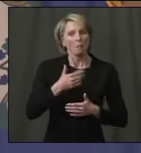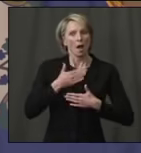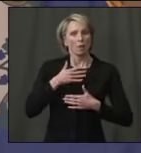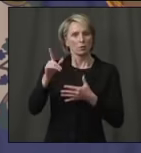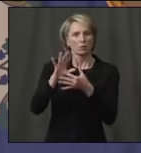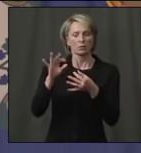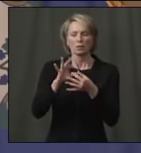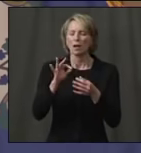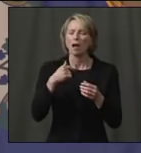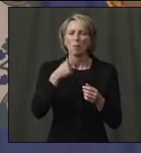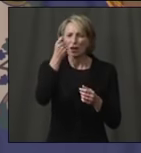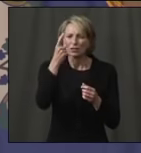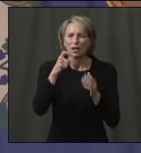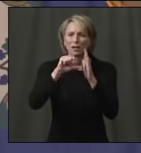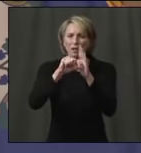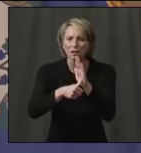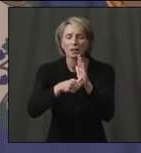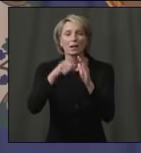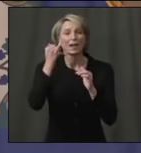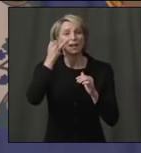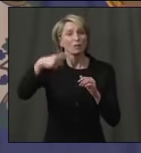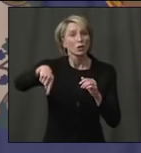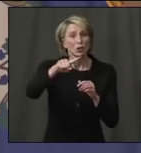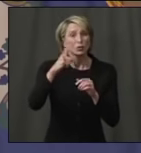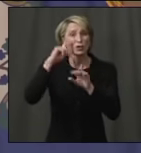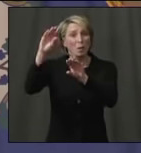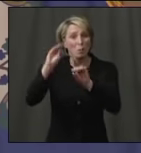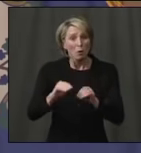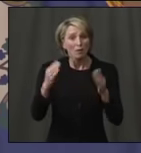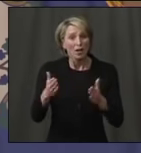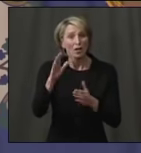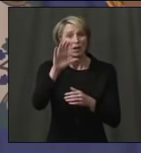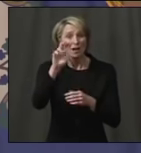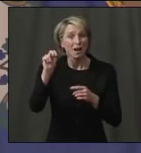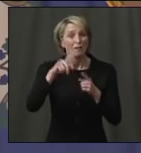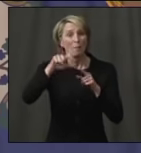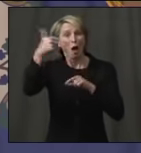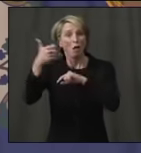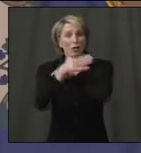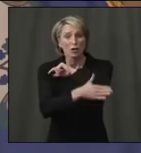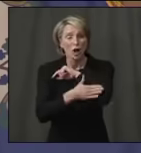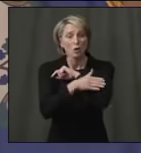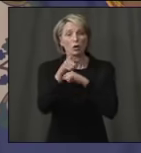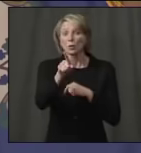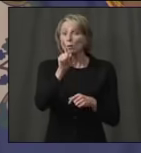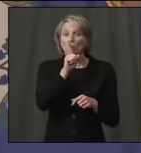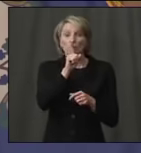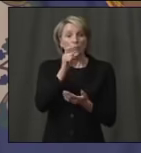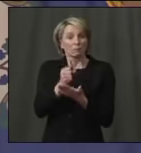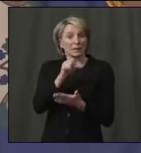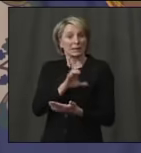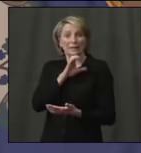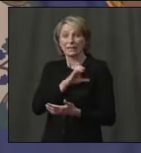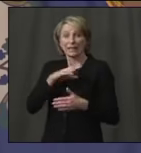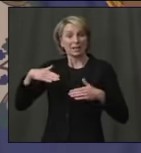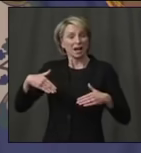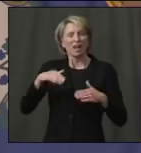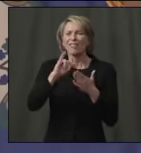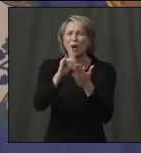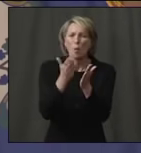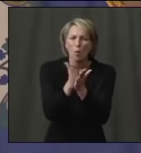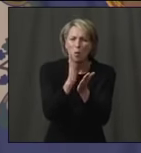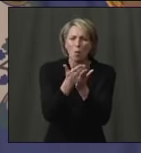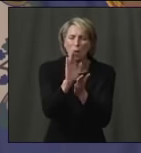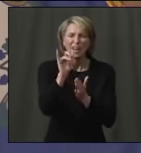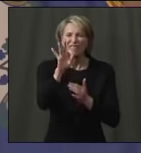you're welcome at the hospital. We'll take care of you. We'll provide the testing at no charge. We'll provide the treatment at no charge.